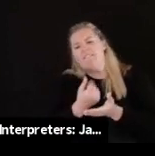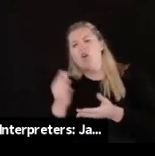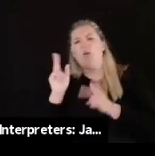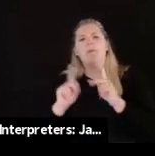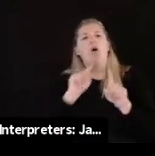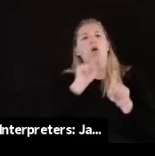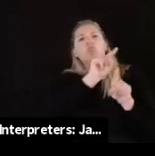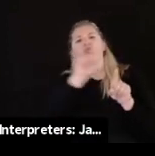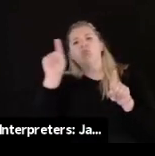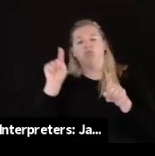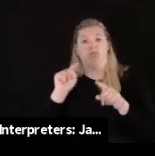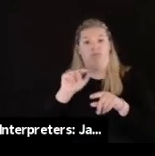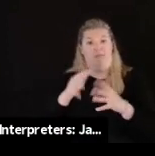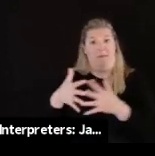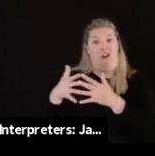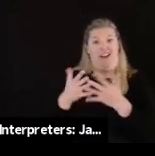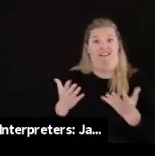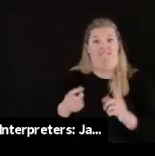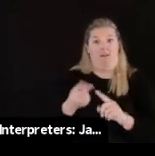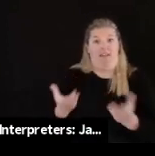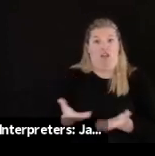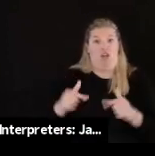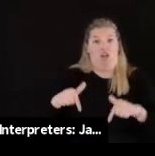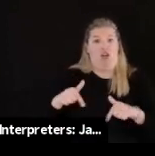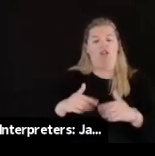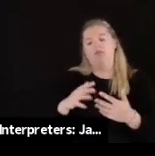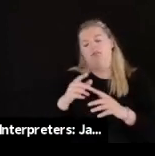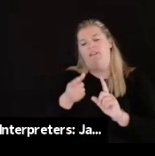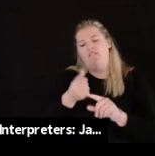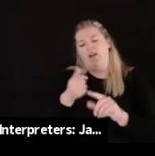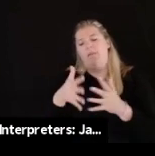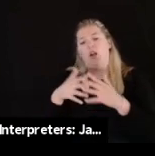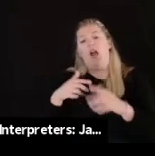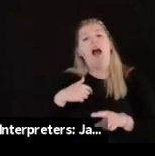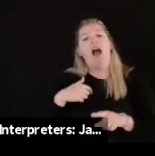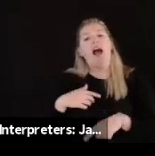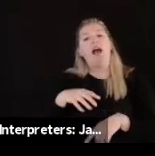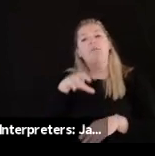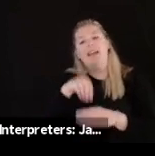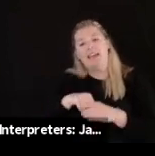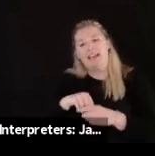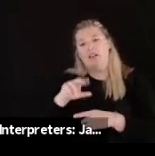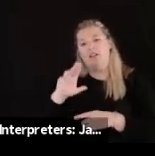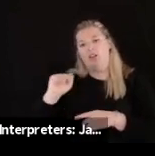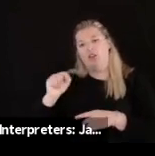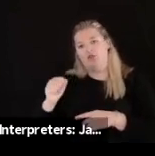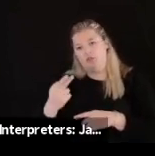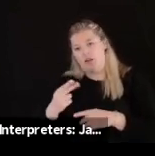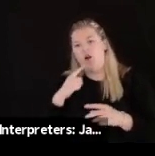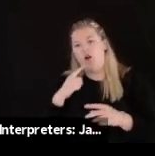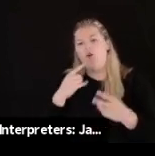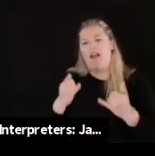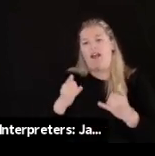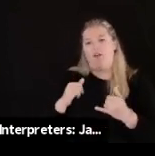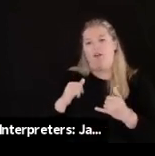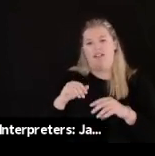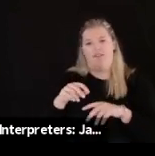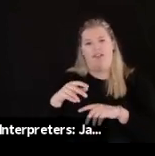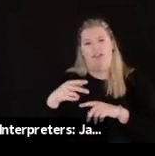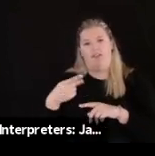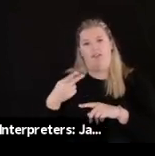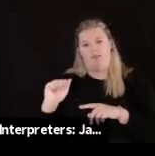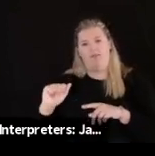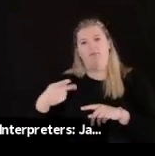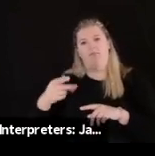state. I am currently in Philadelphia, so I live in Utah, but I'm in Philadelphia taking care of my mom, who